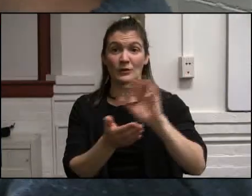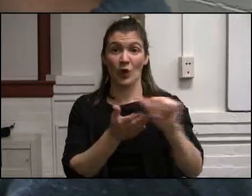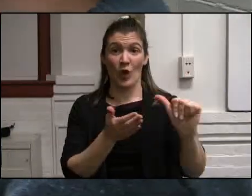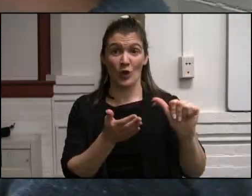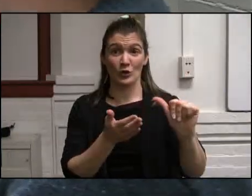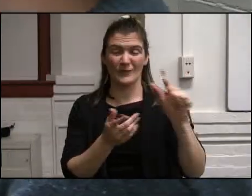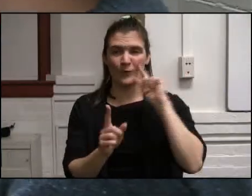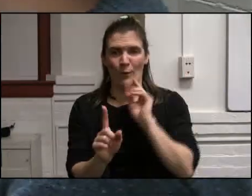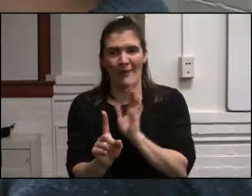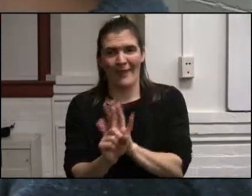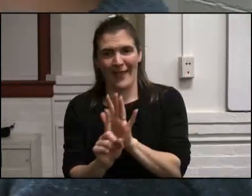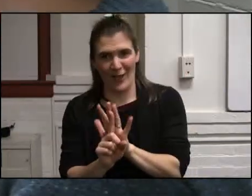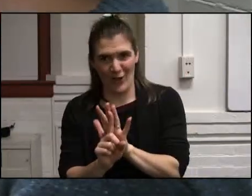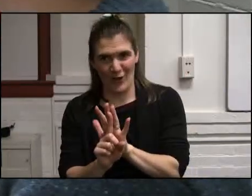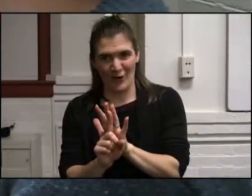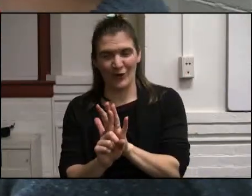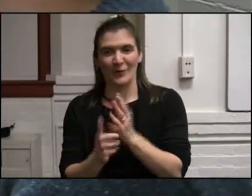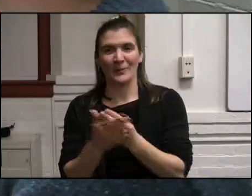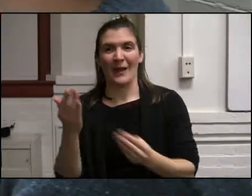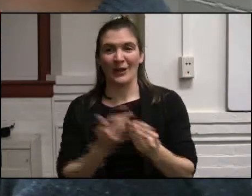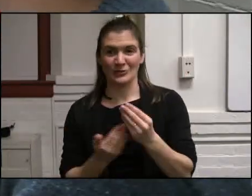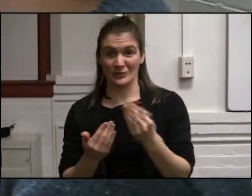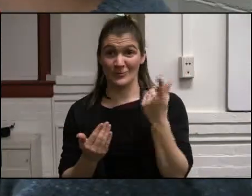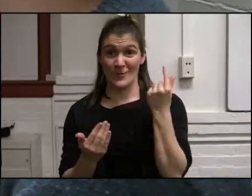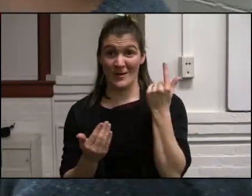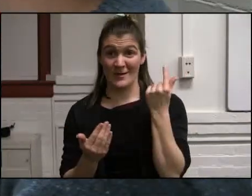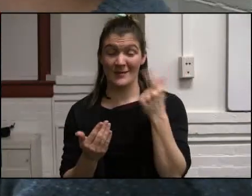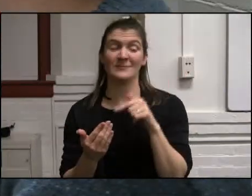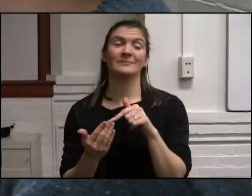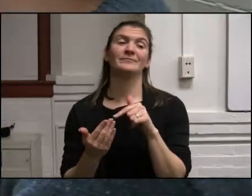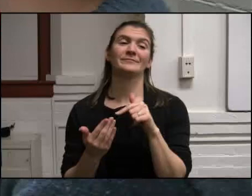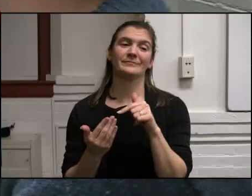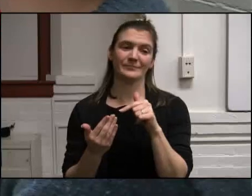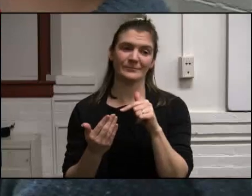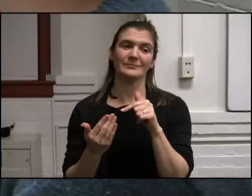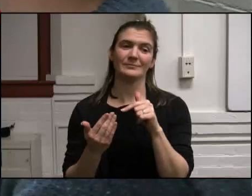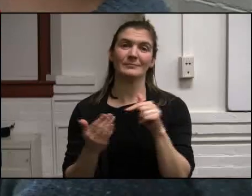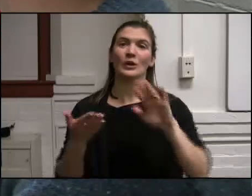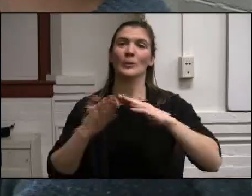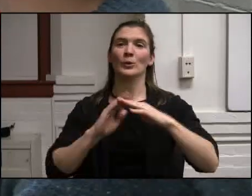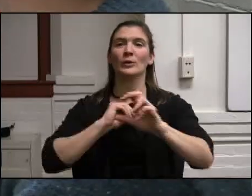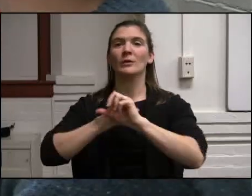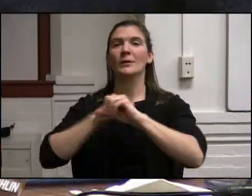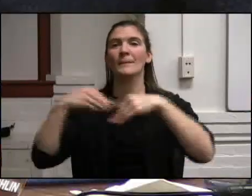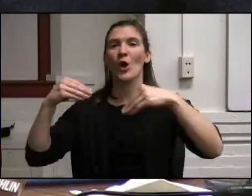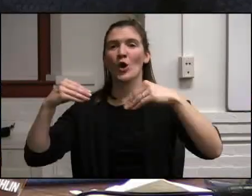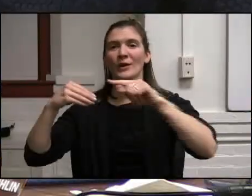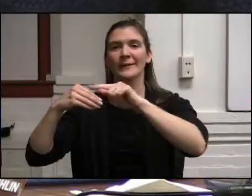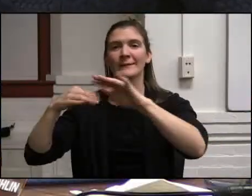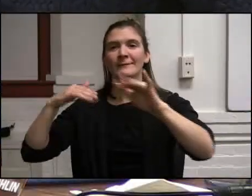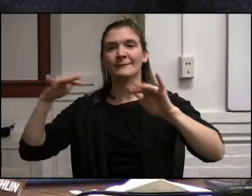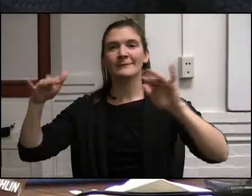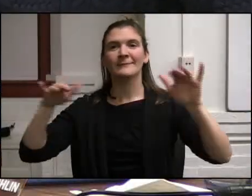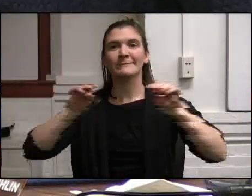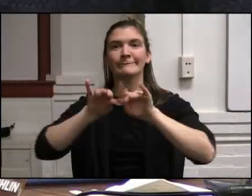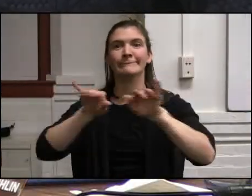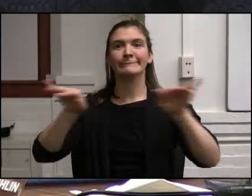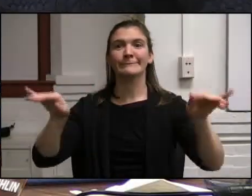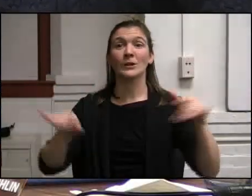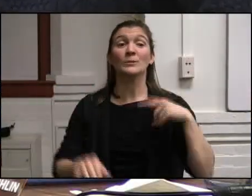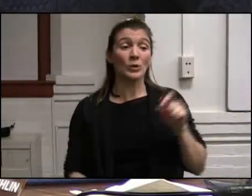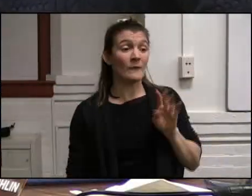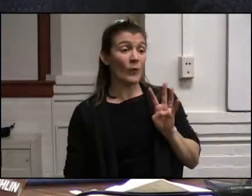$1,629 to the amount of funding for the Community Marketing Initiative that was funded